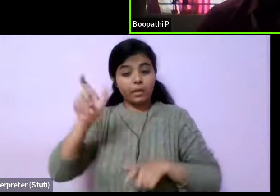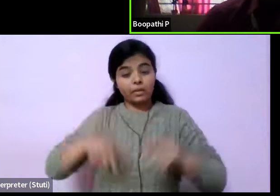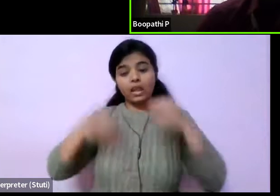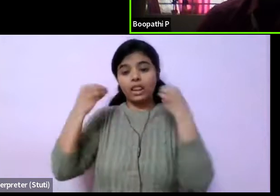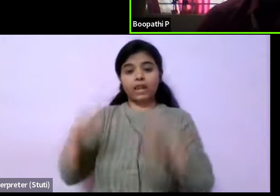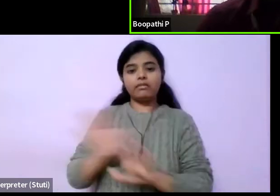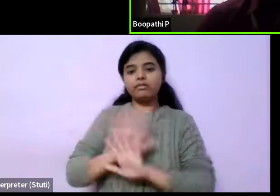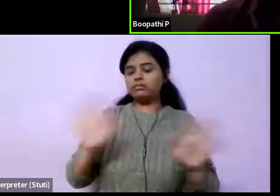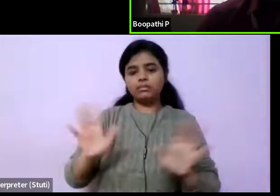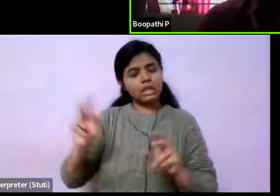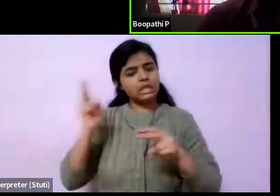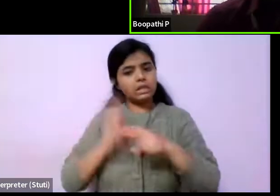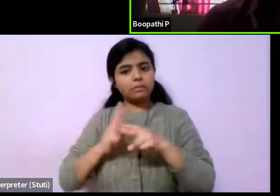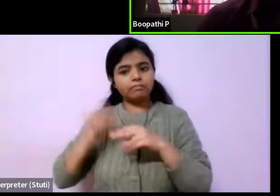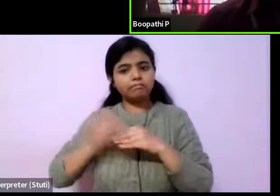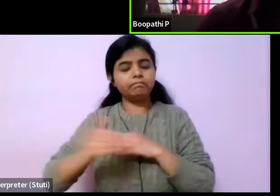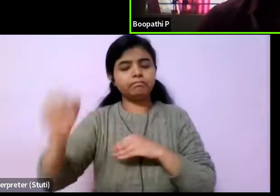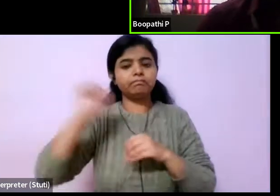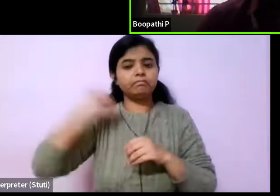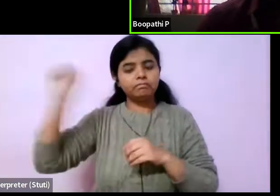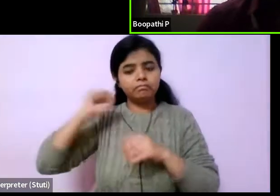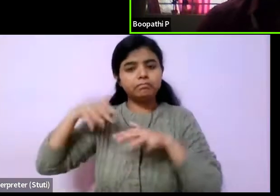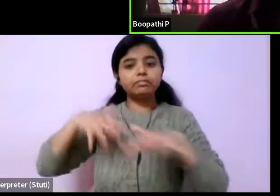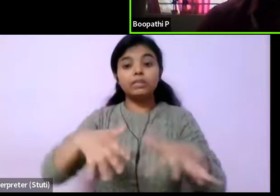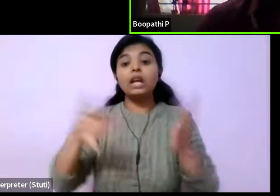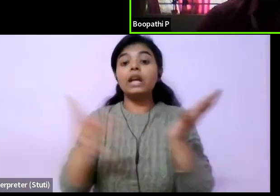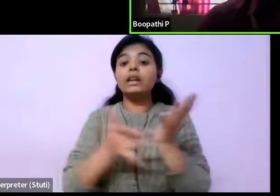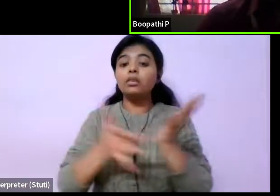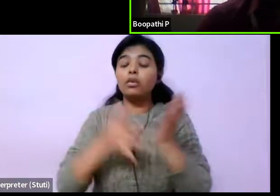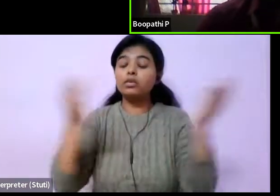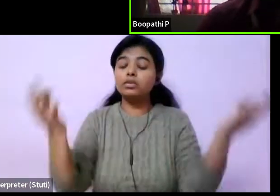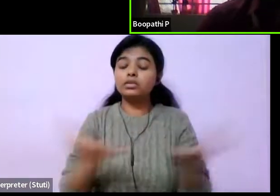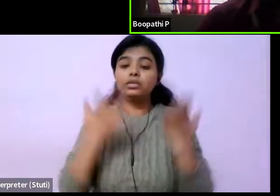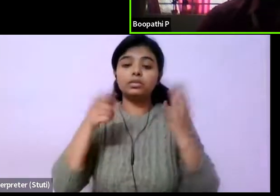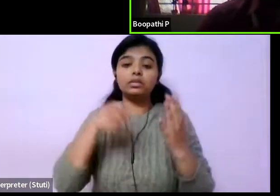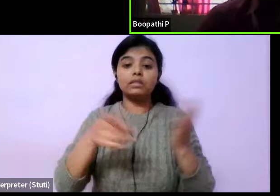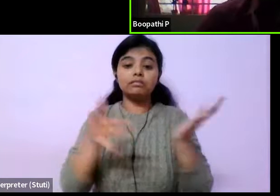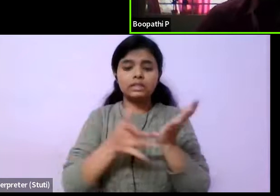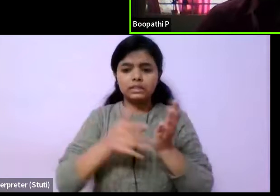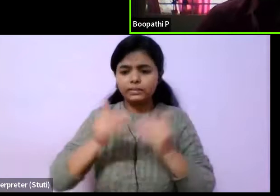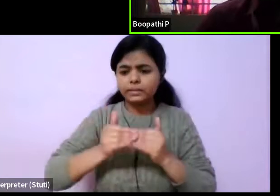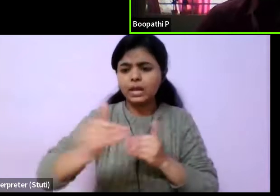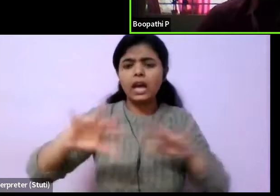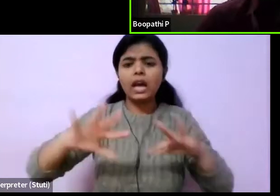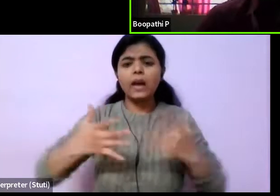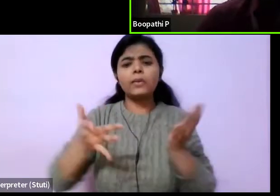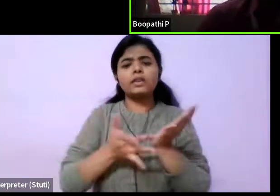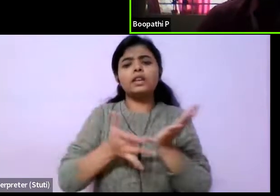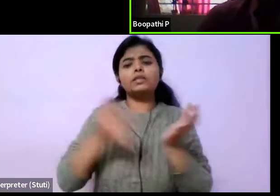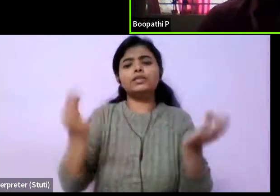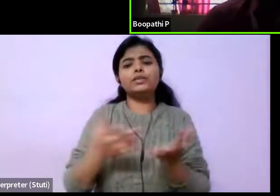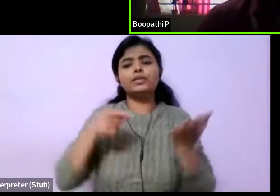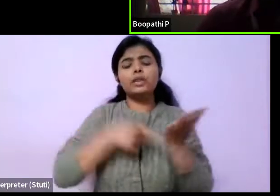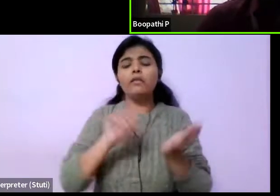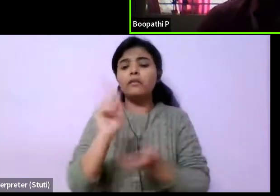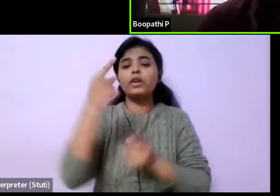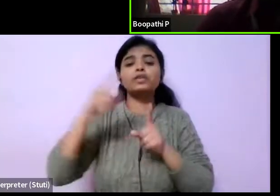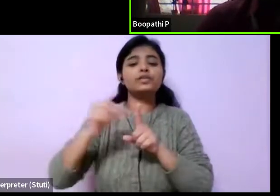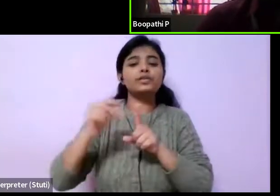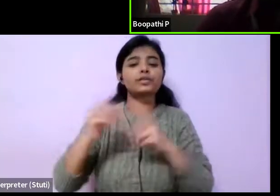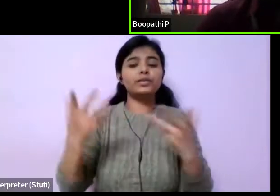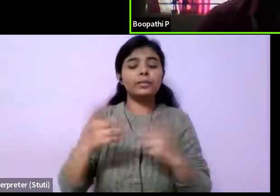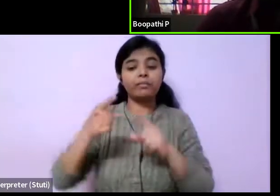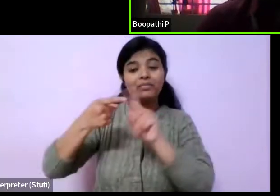And as I said earlier, they used technology to a great extent this time. The first thing that they used was